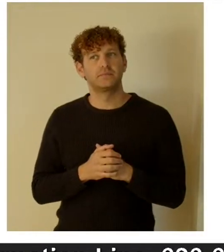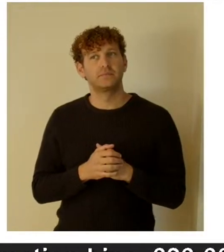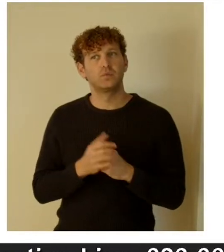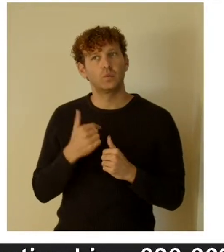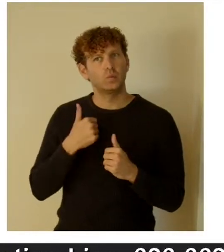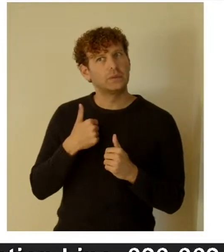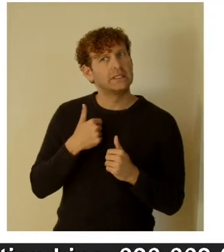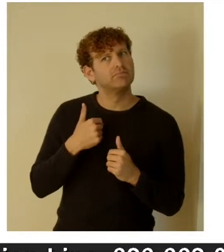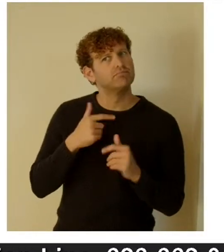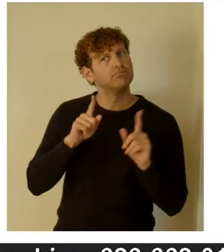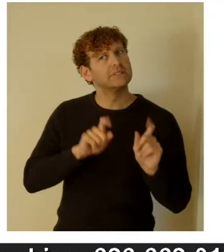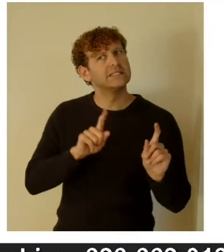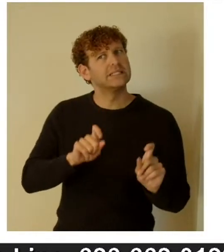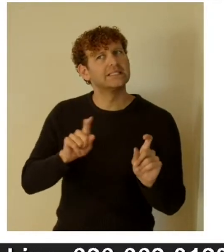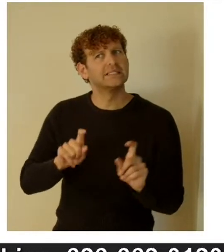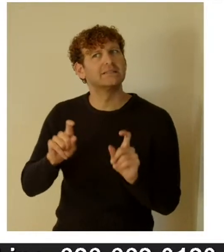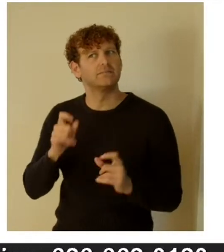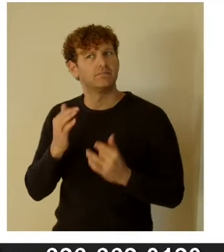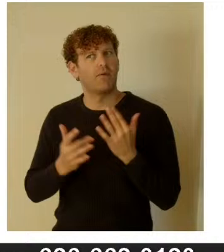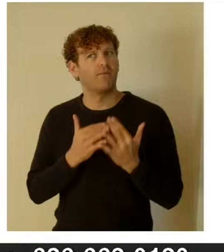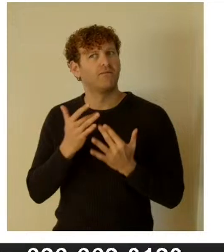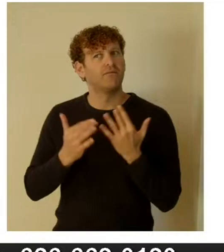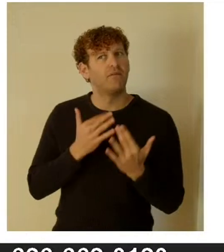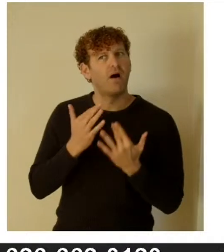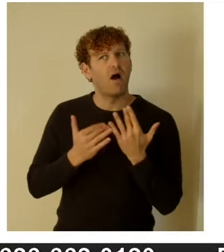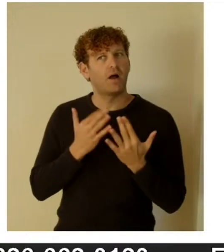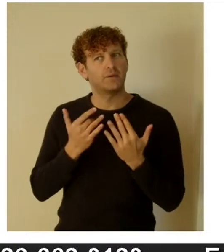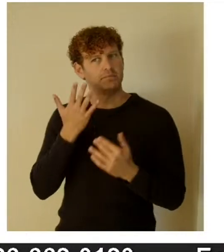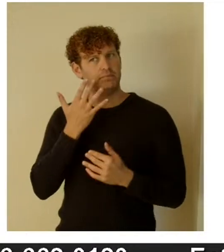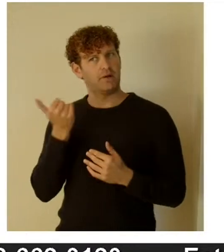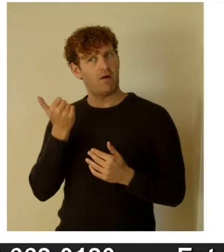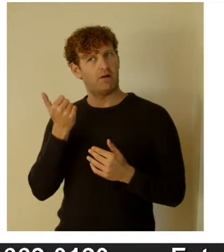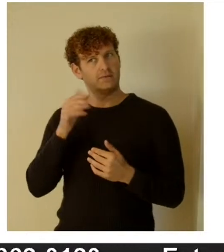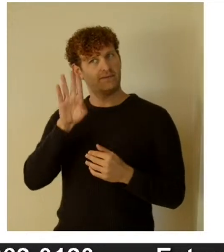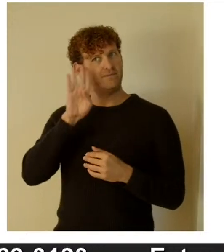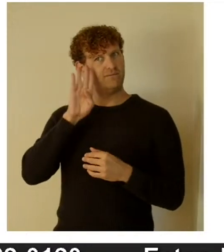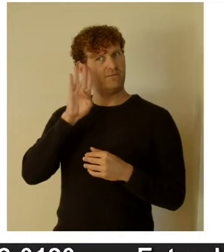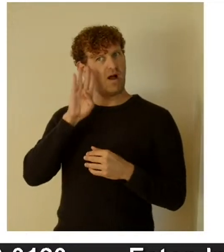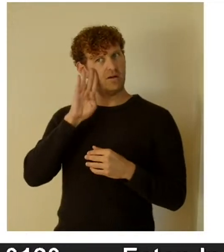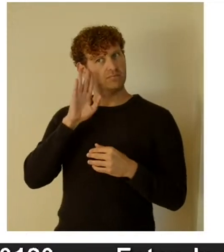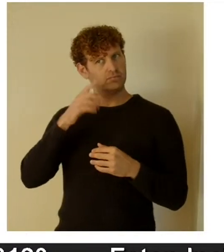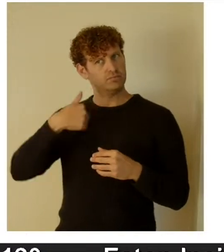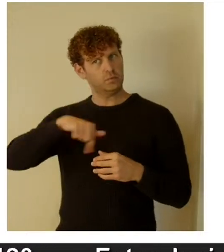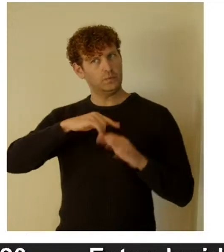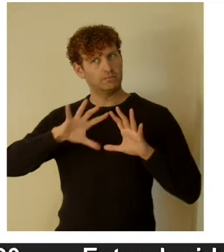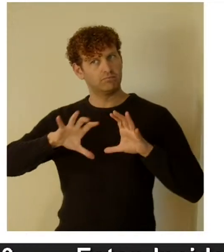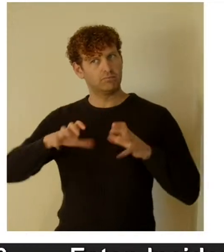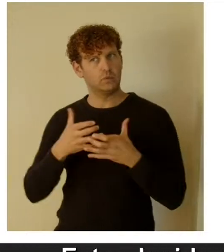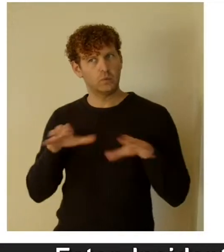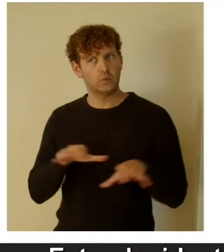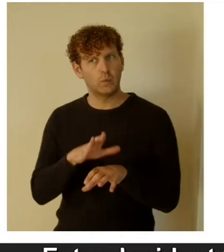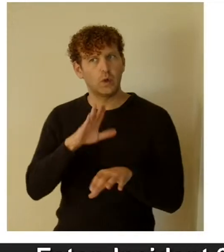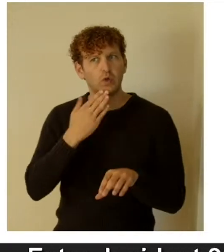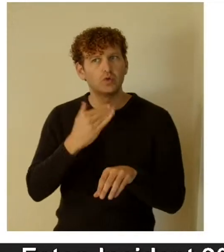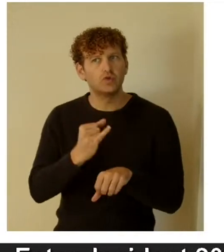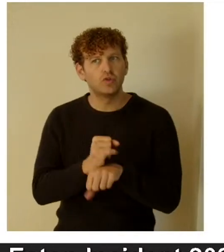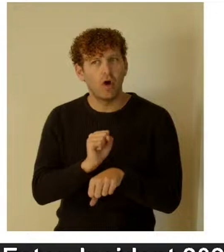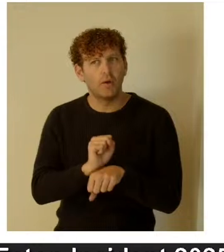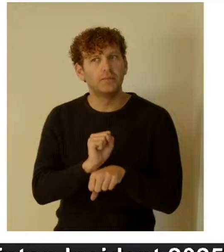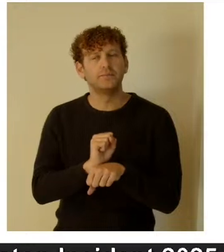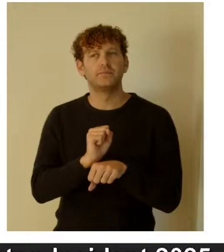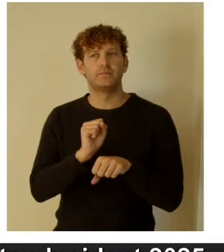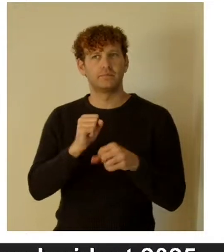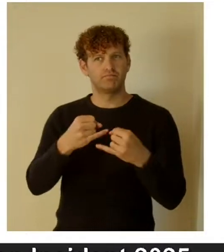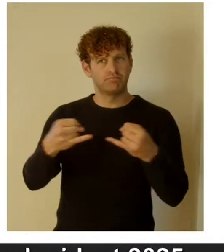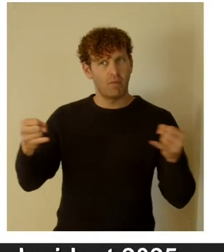this fire. Due to the good work of the firefighters that are out there, the fire's been staying in its footprint. We've been developing